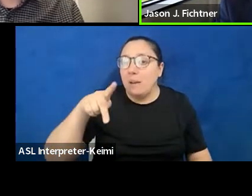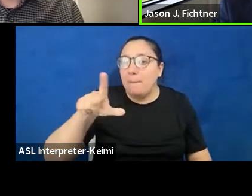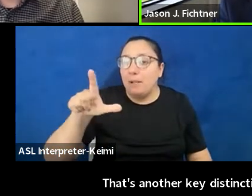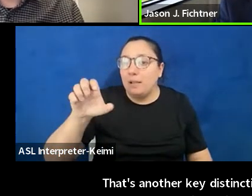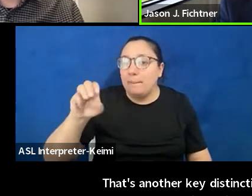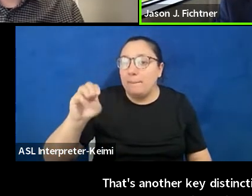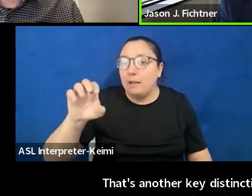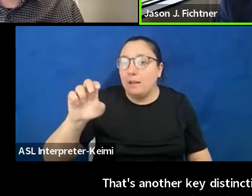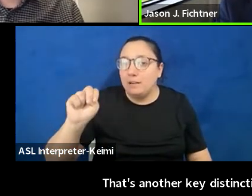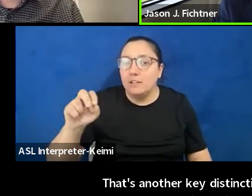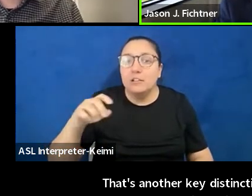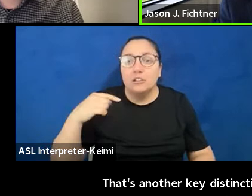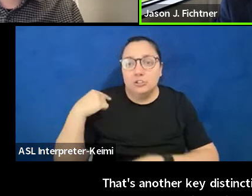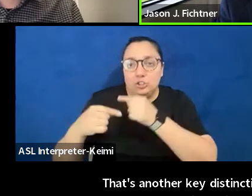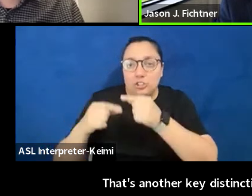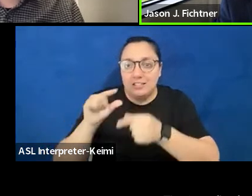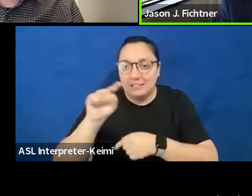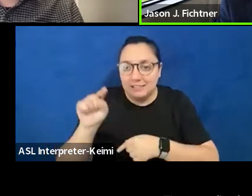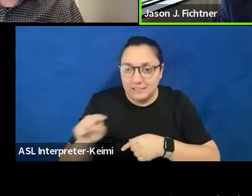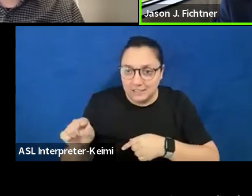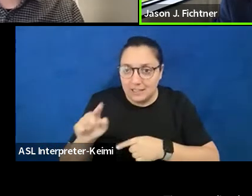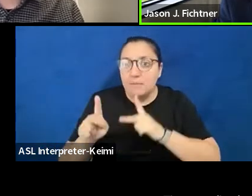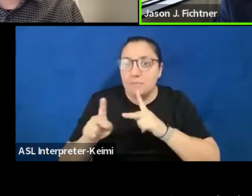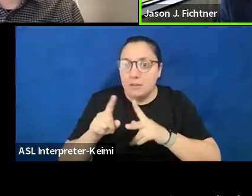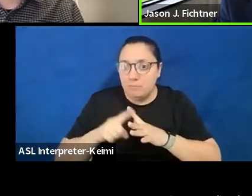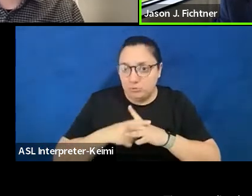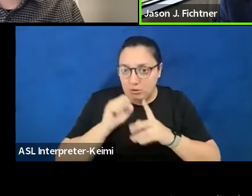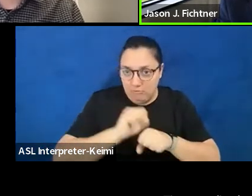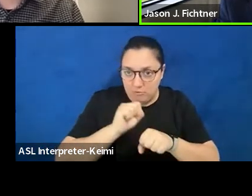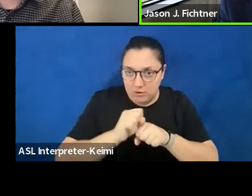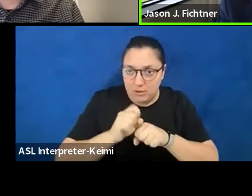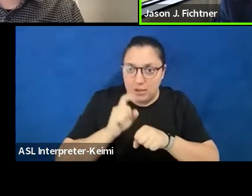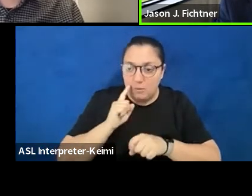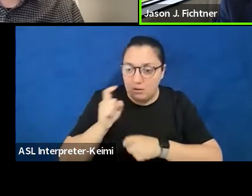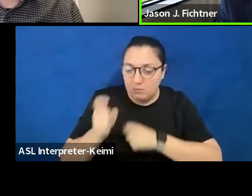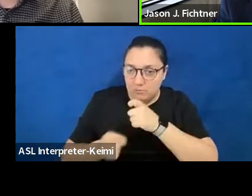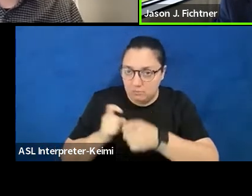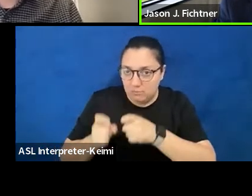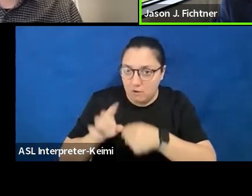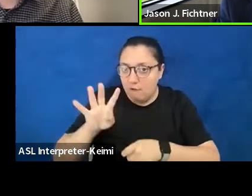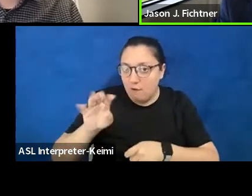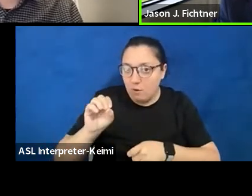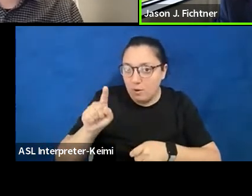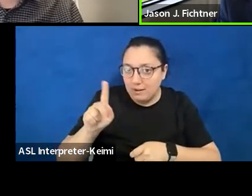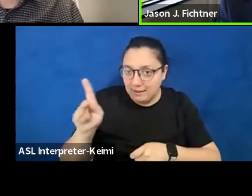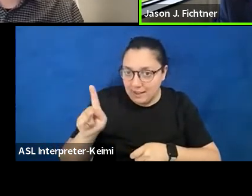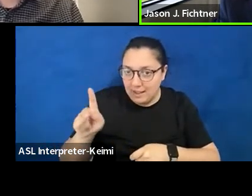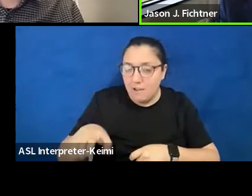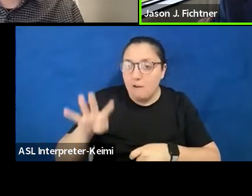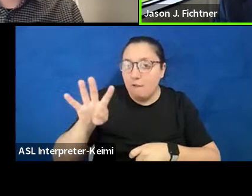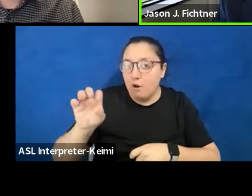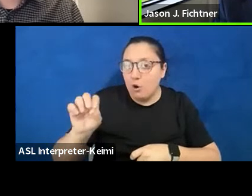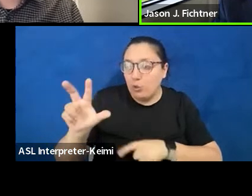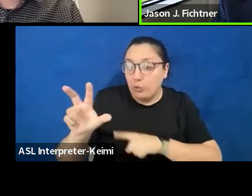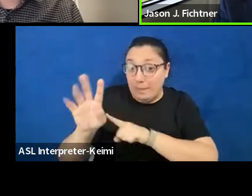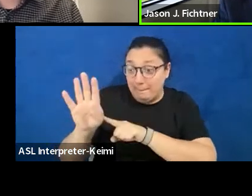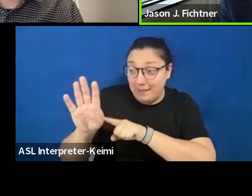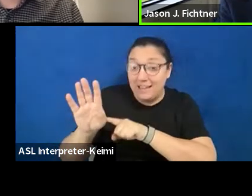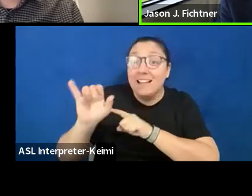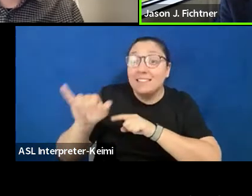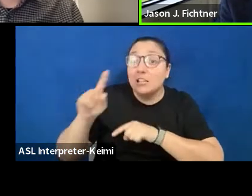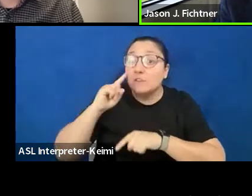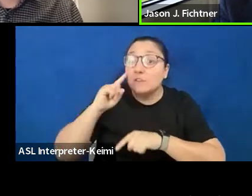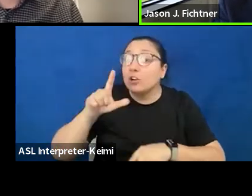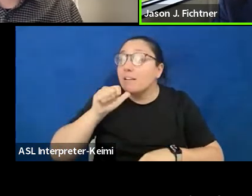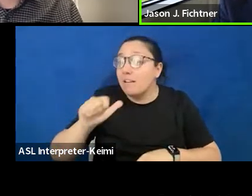they're hopefully when they get a job, they're going to start contributing to their 401k or 403b plan. The difference being is a 403b is for nonprofits, a